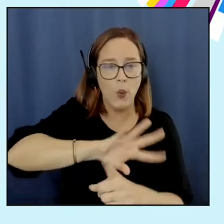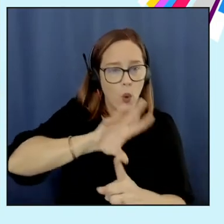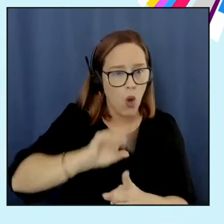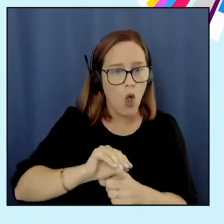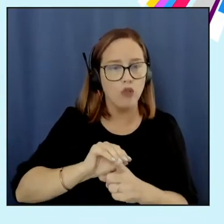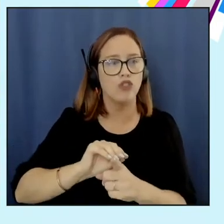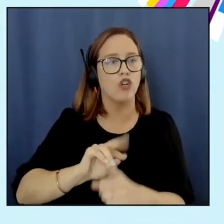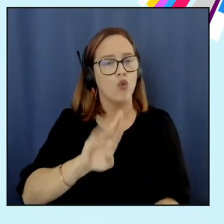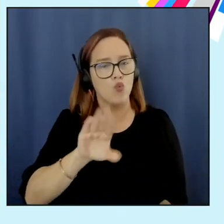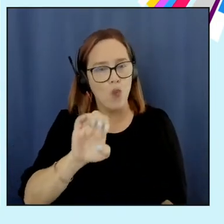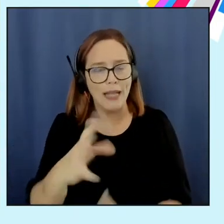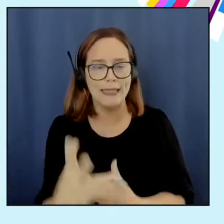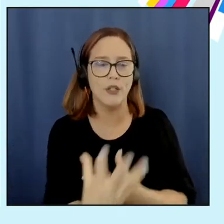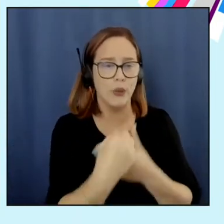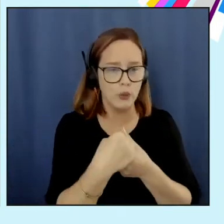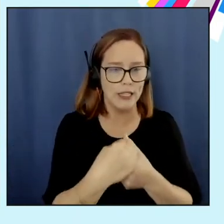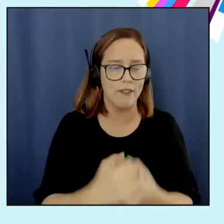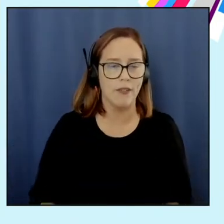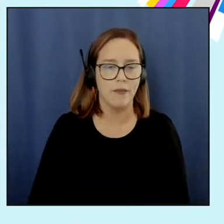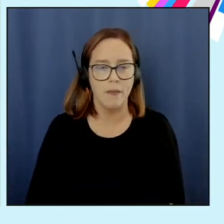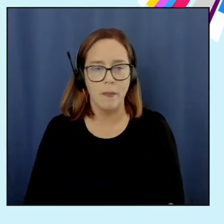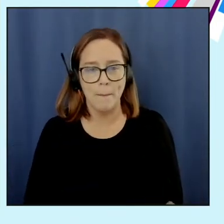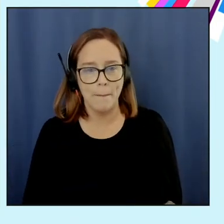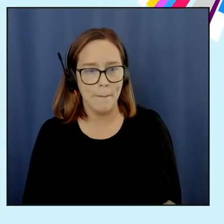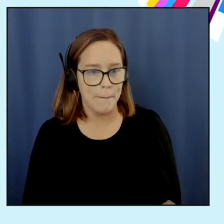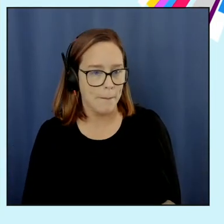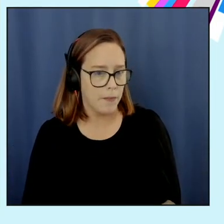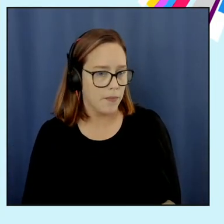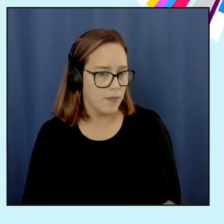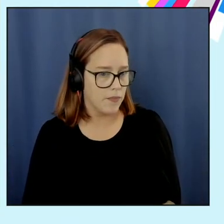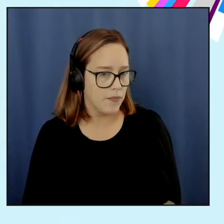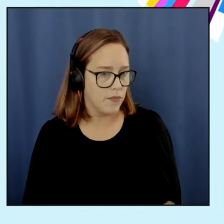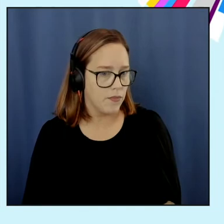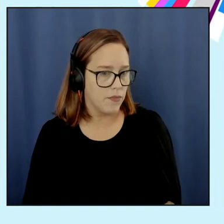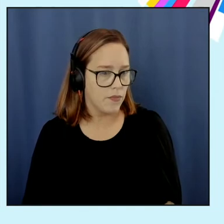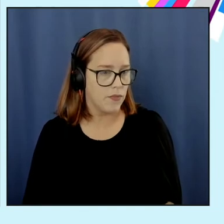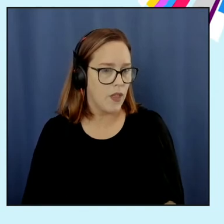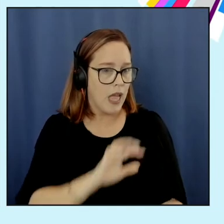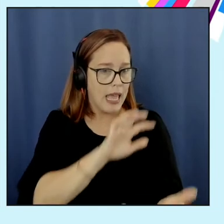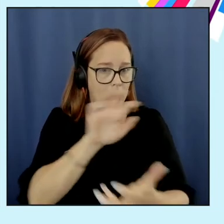ethnicity. Today's occasion also marks the culmination of years of